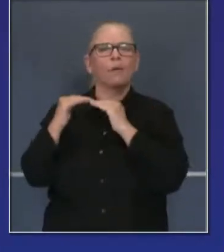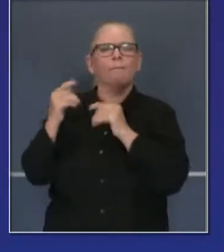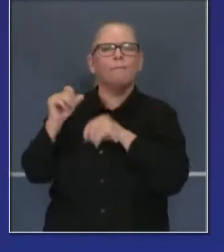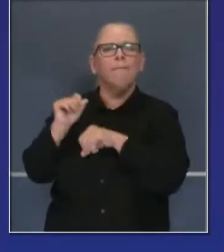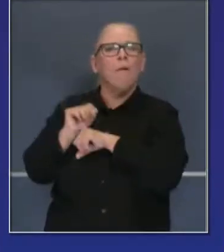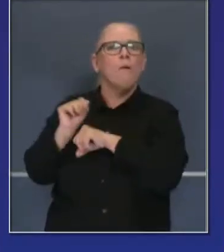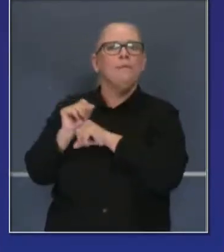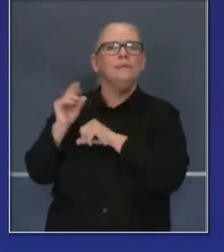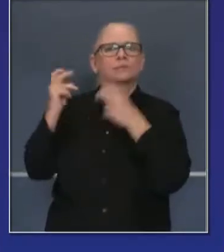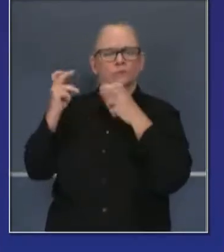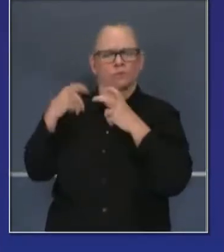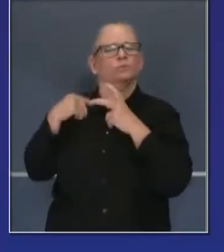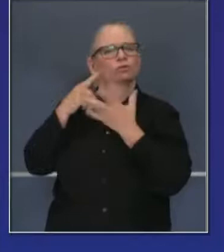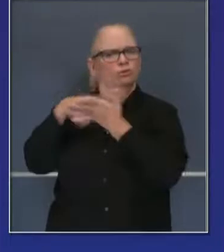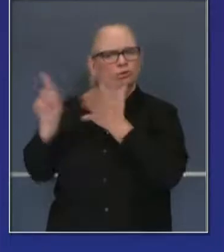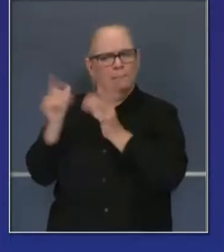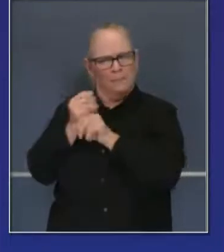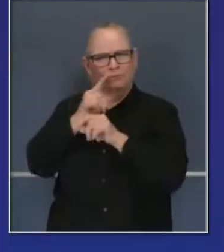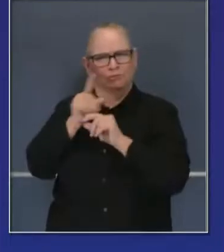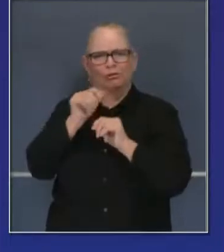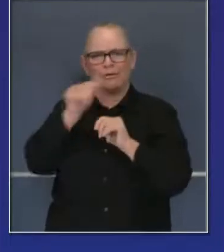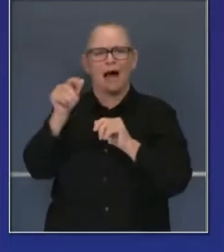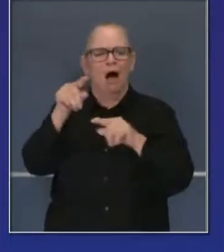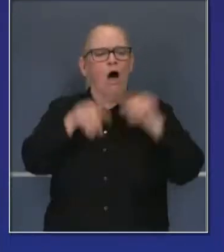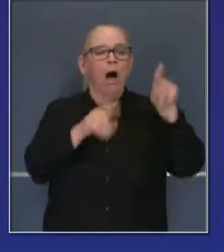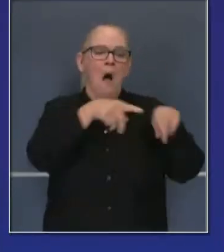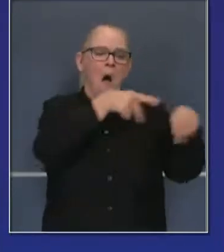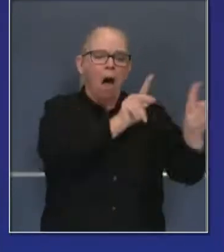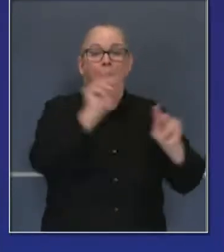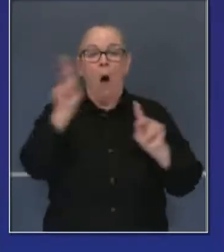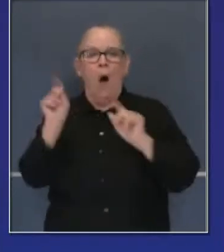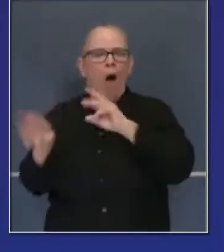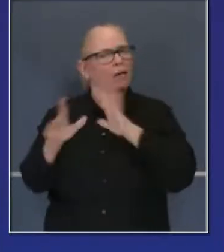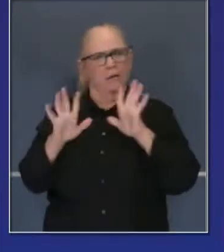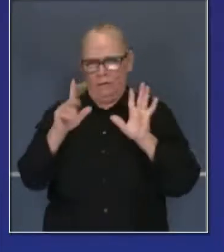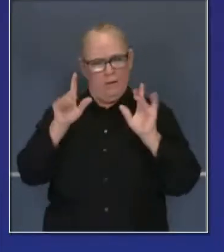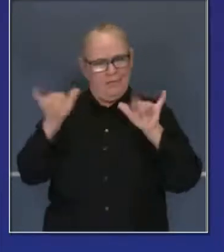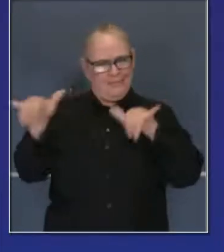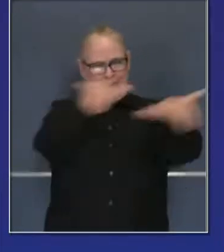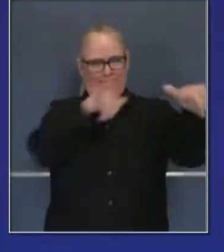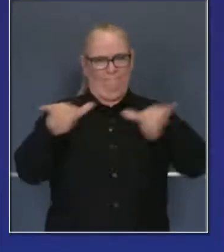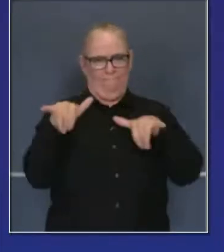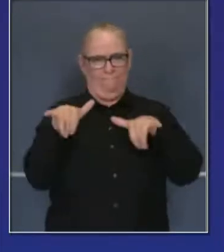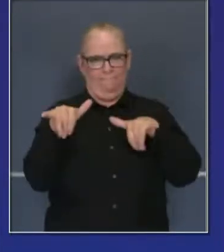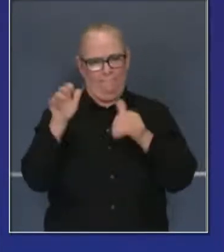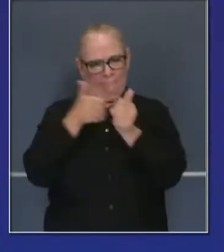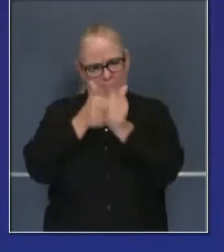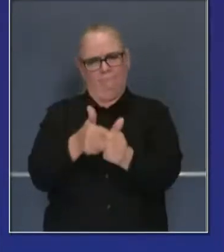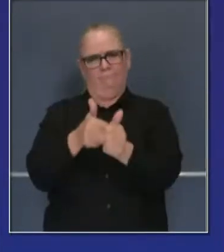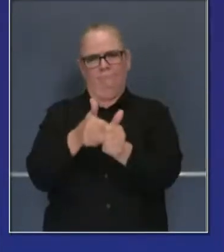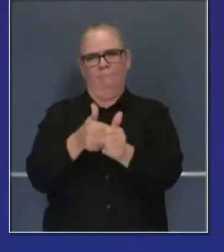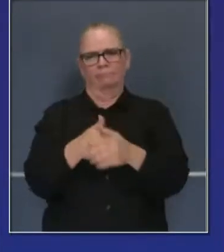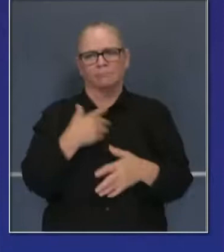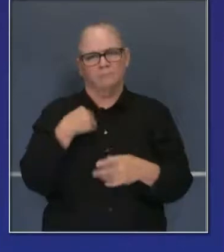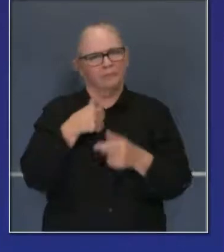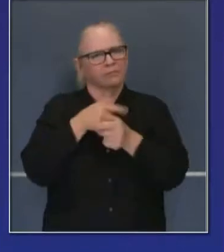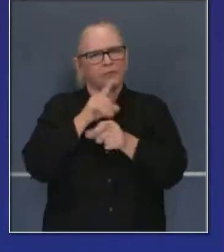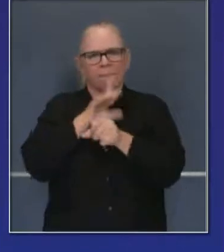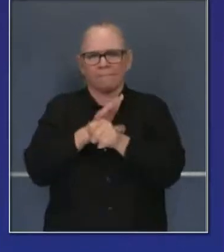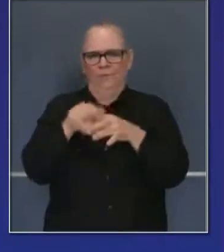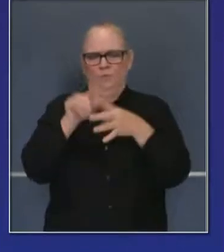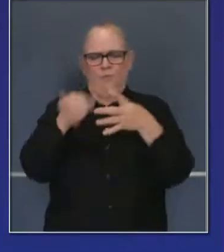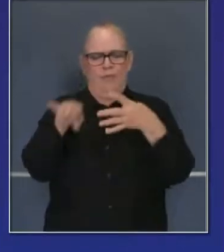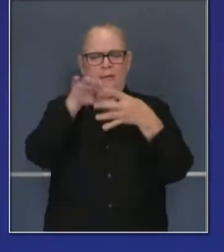this dynamic process that we put together as it relates to this new tiered plan. We're sticking to it. We're committed to it over the long